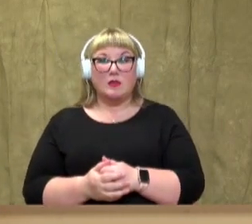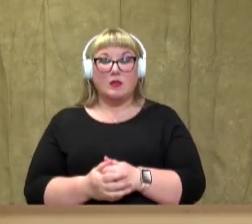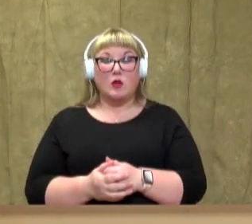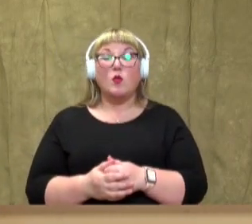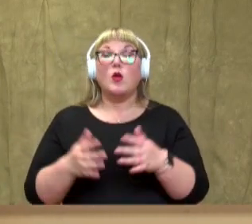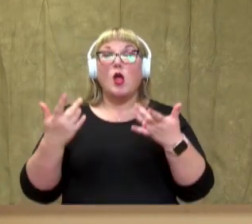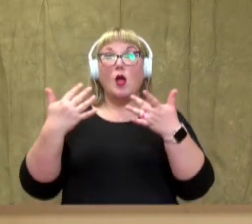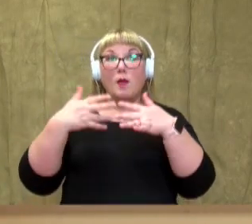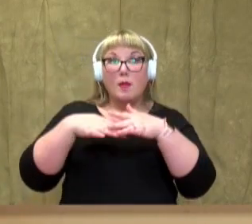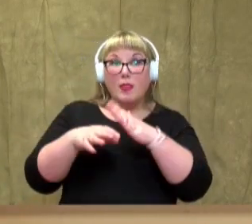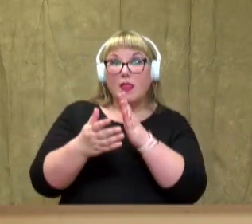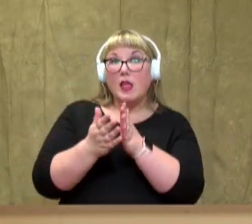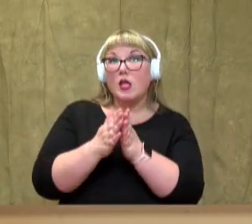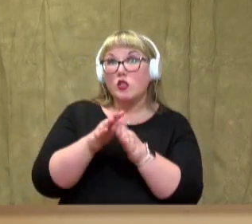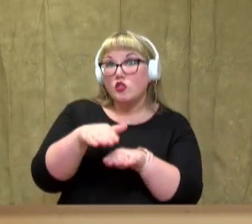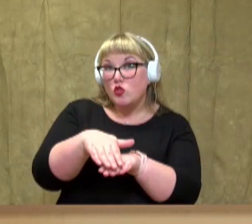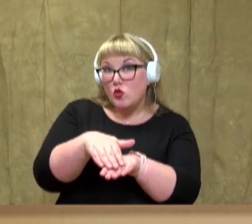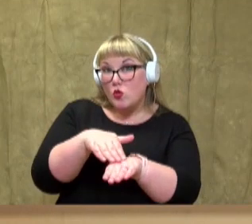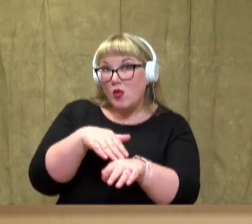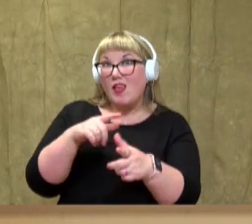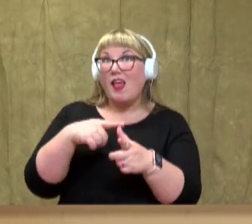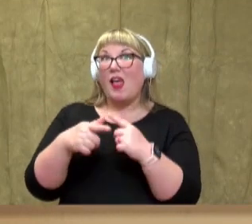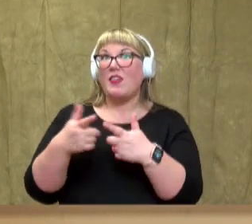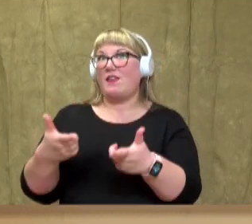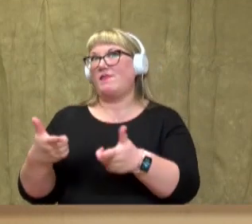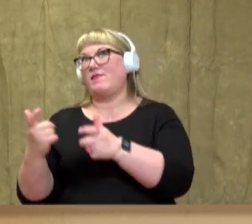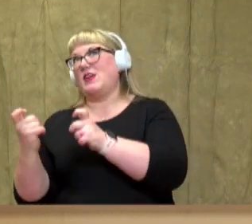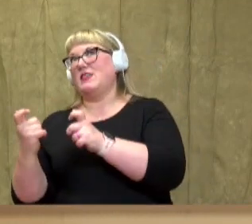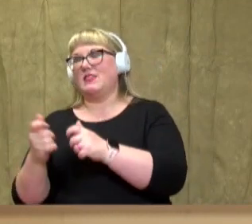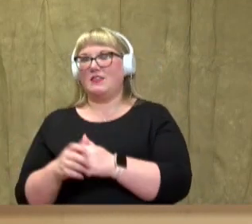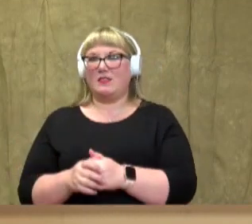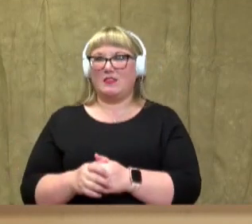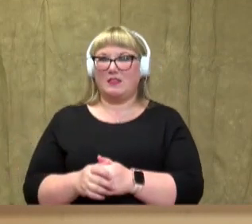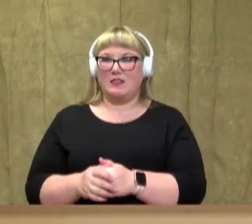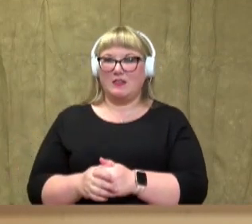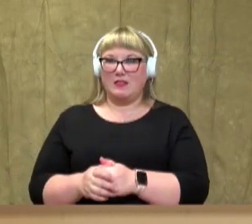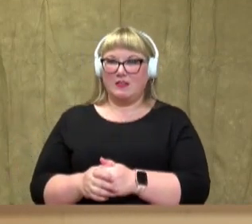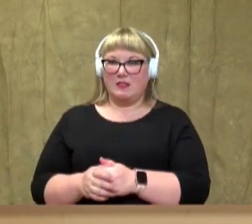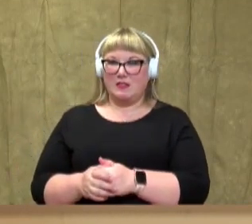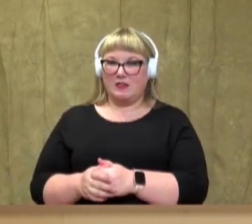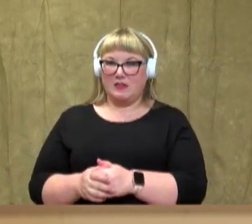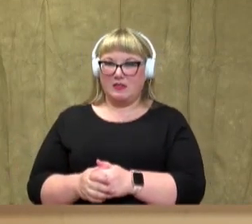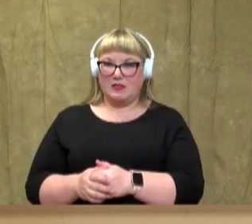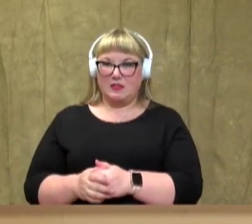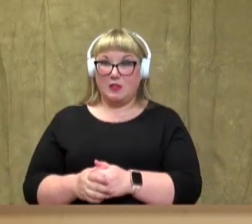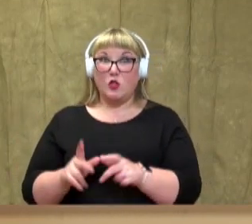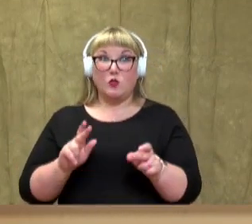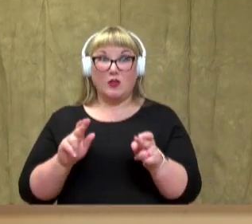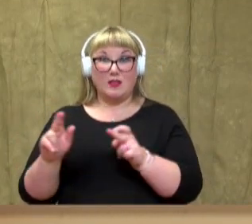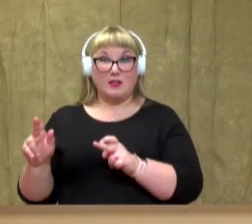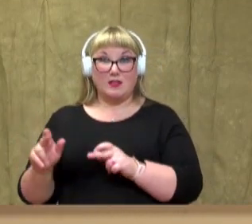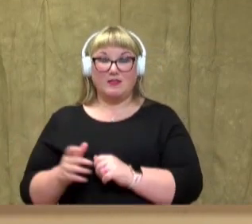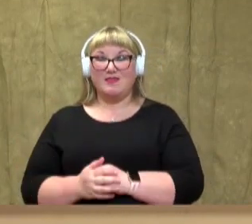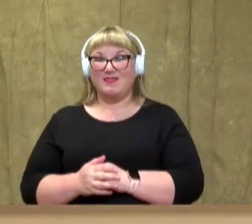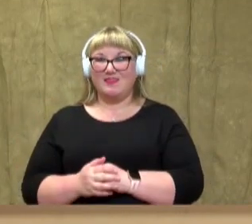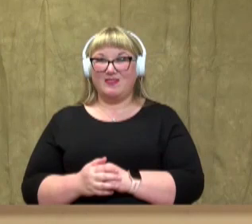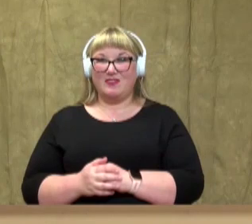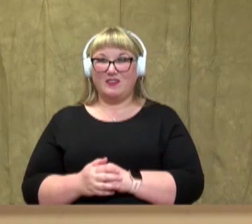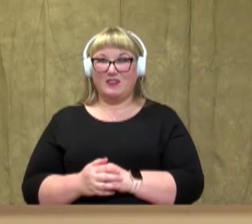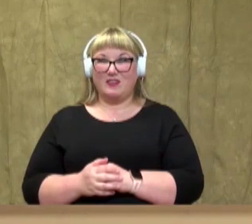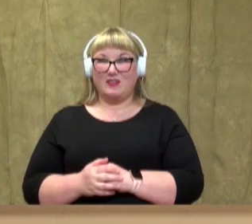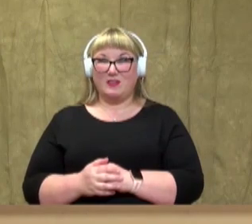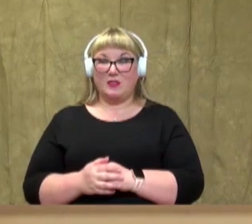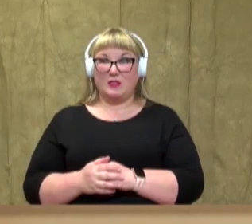slow, then you're going to hear Miss Thompson blend it really fast to really burst the word and to hear it. You ready? Get out